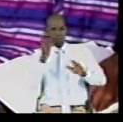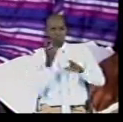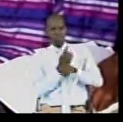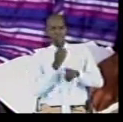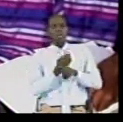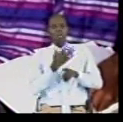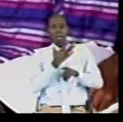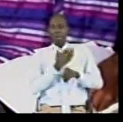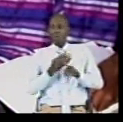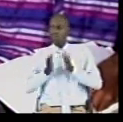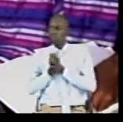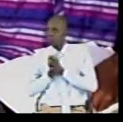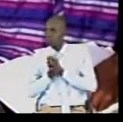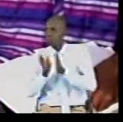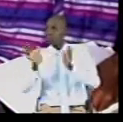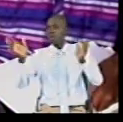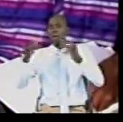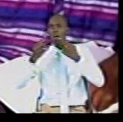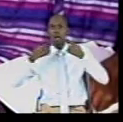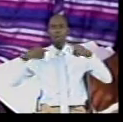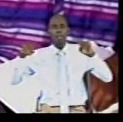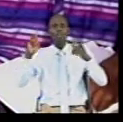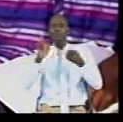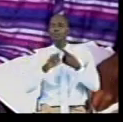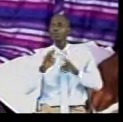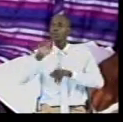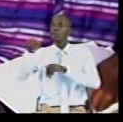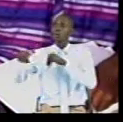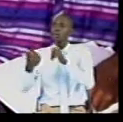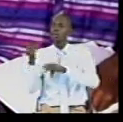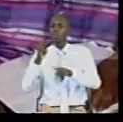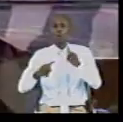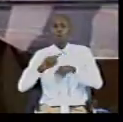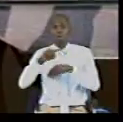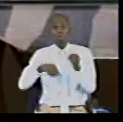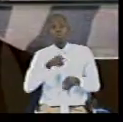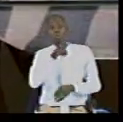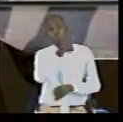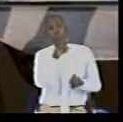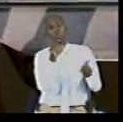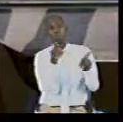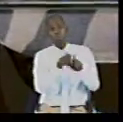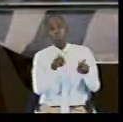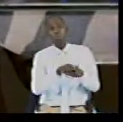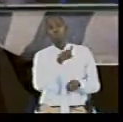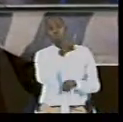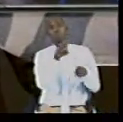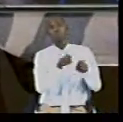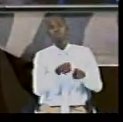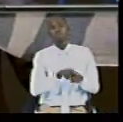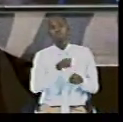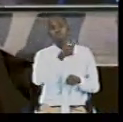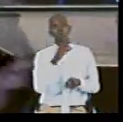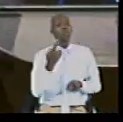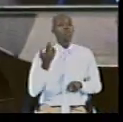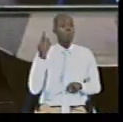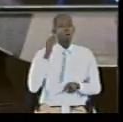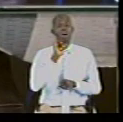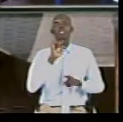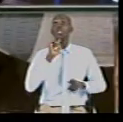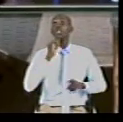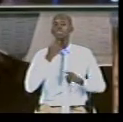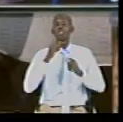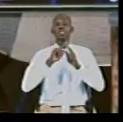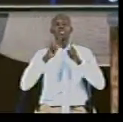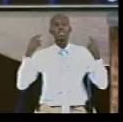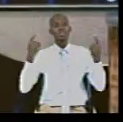Paul, and you could have brought something new to you. You too. Look at what you were. Those are